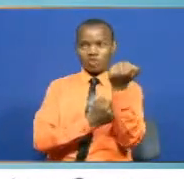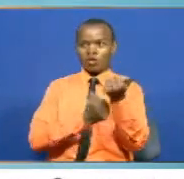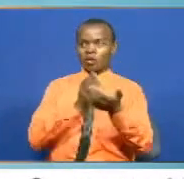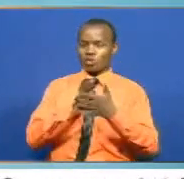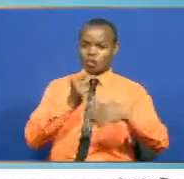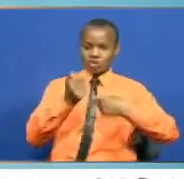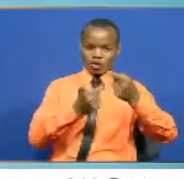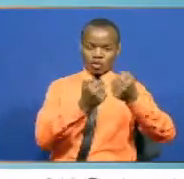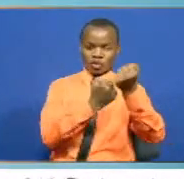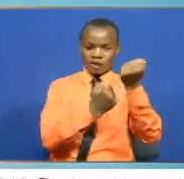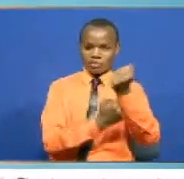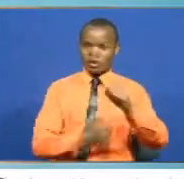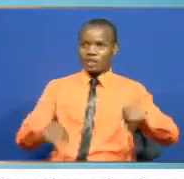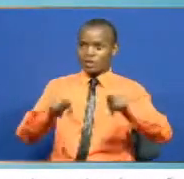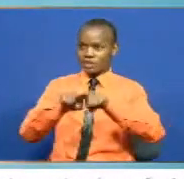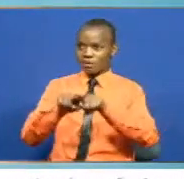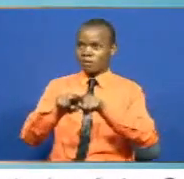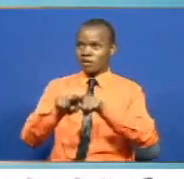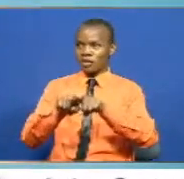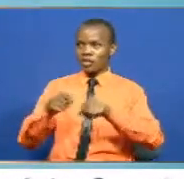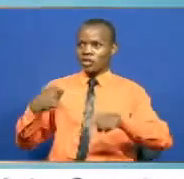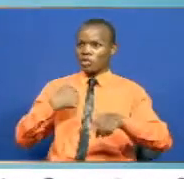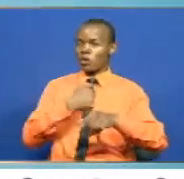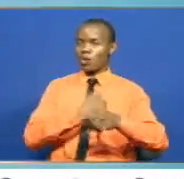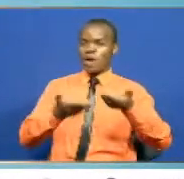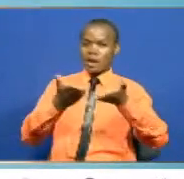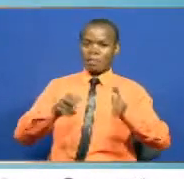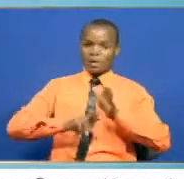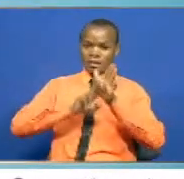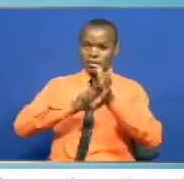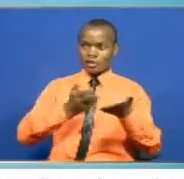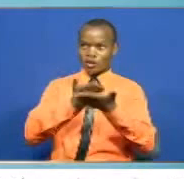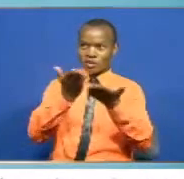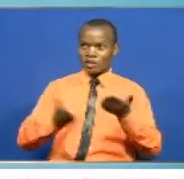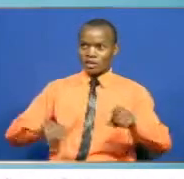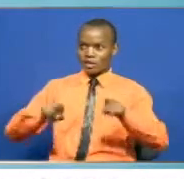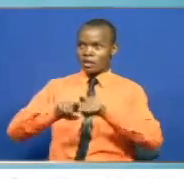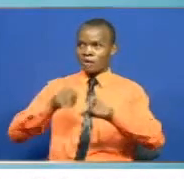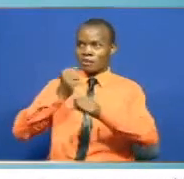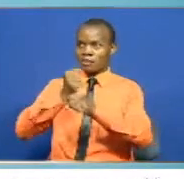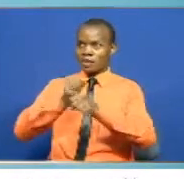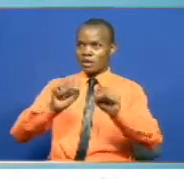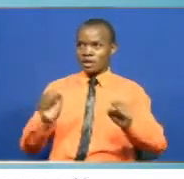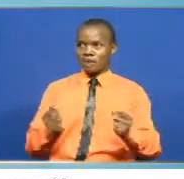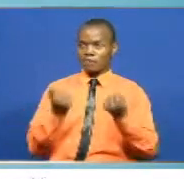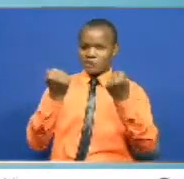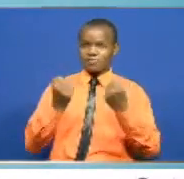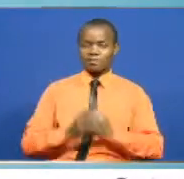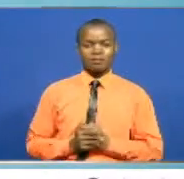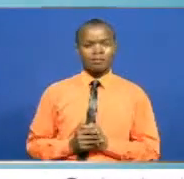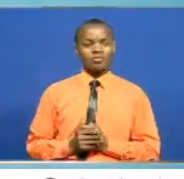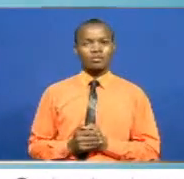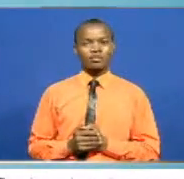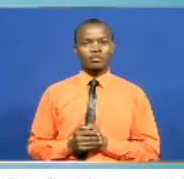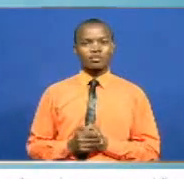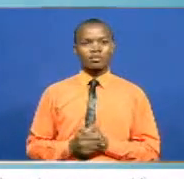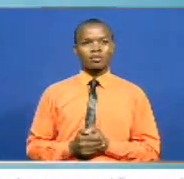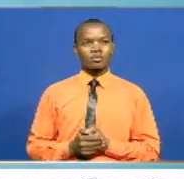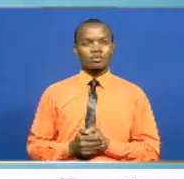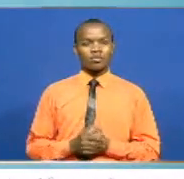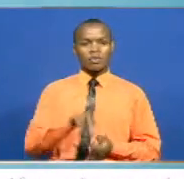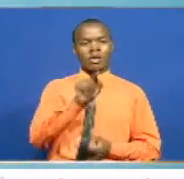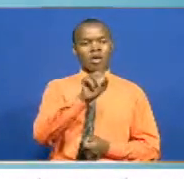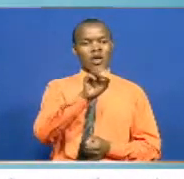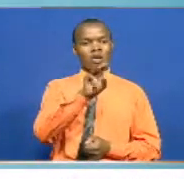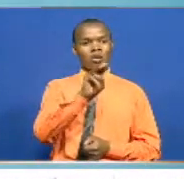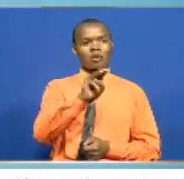continue with the same spirit, the same support. We are here to represent you guys and we are going to make it happen for us. All right, Tom Bush, Wamukota Center